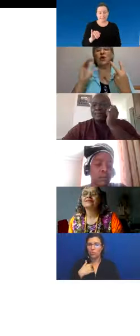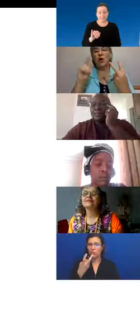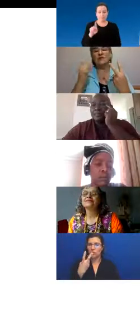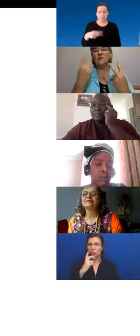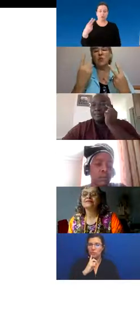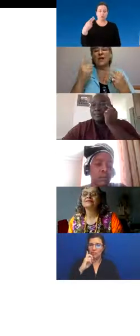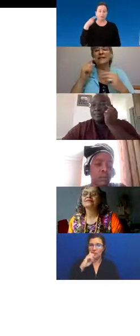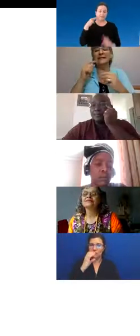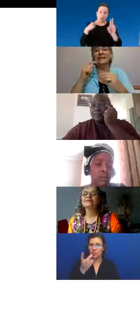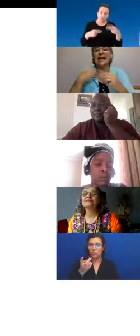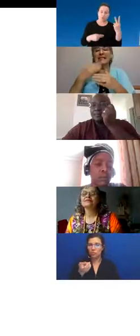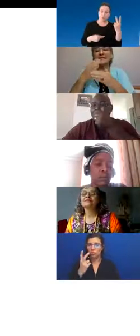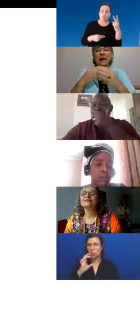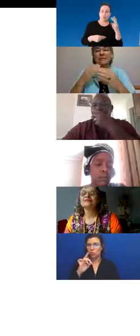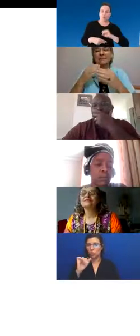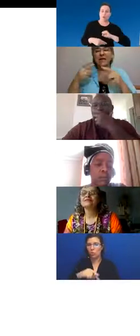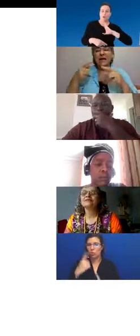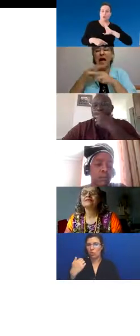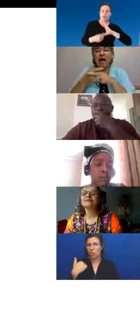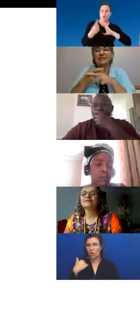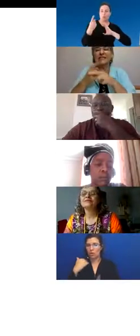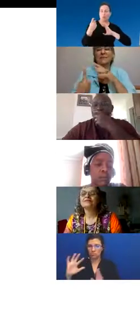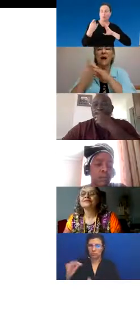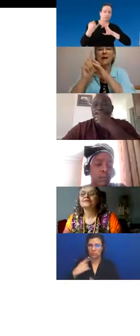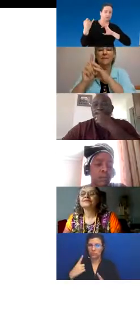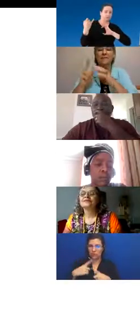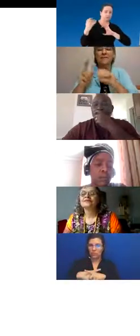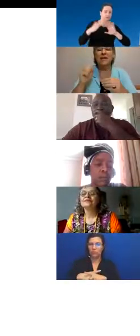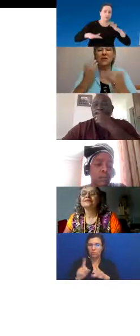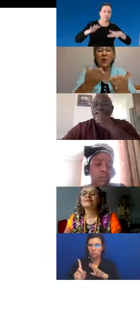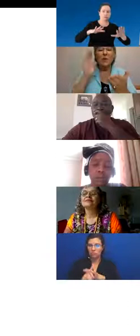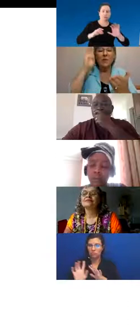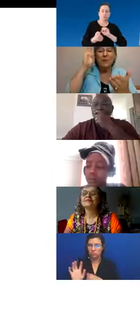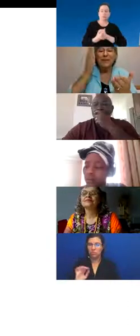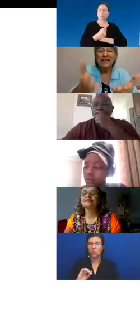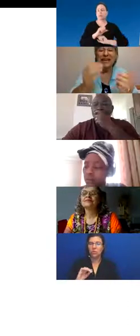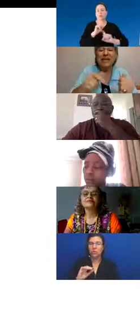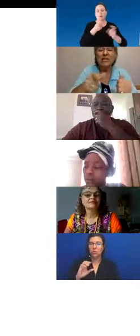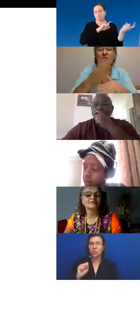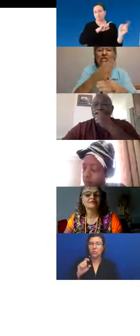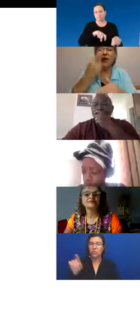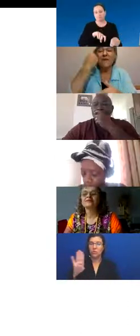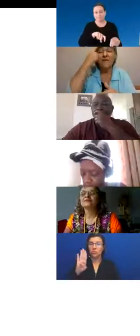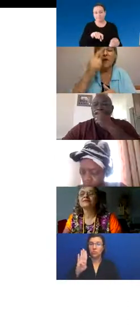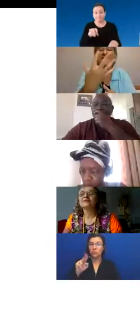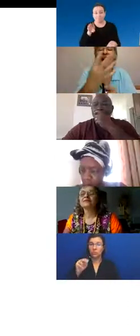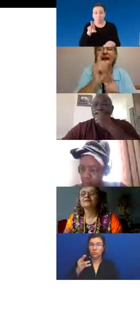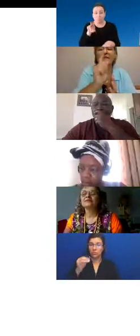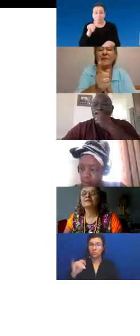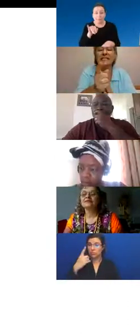two Codas, but one had some conflicts pop up. So Bumi, can you share